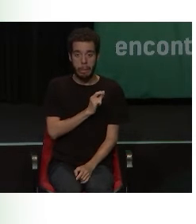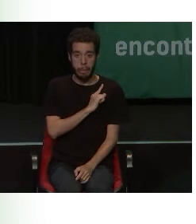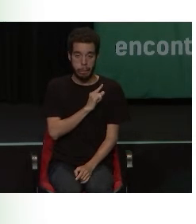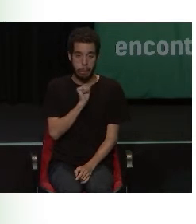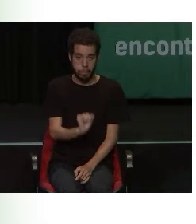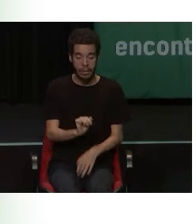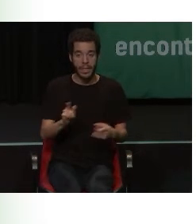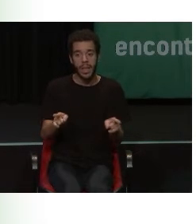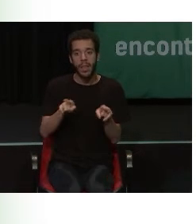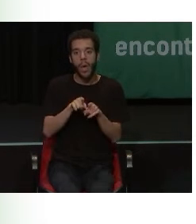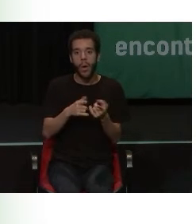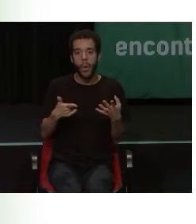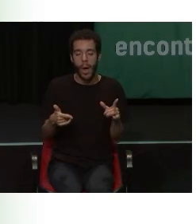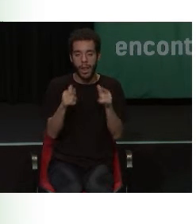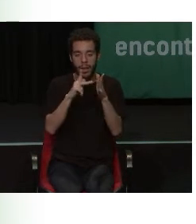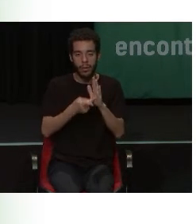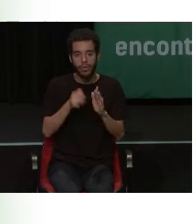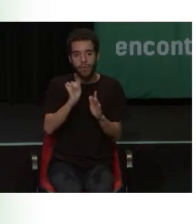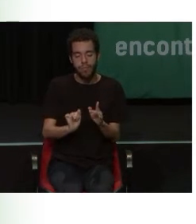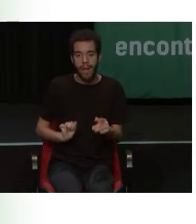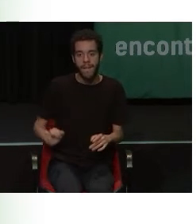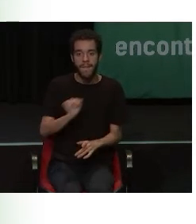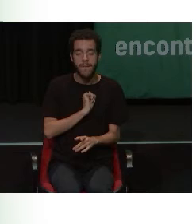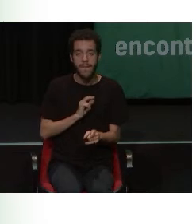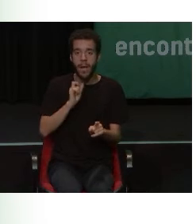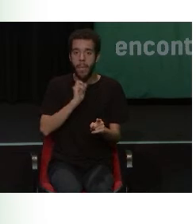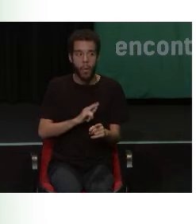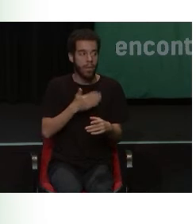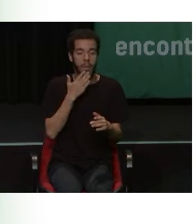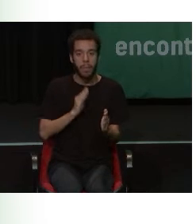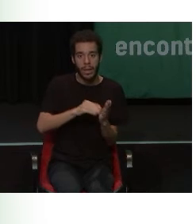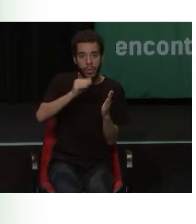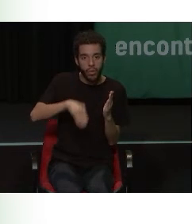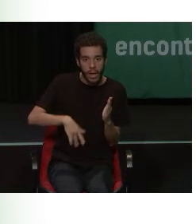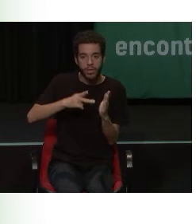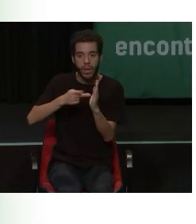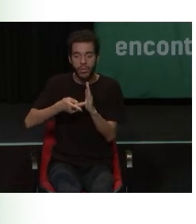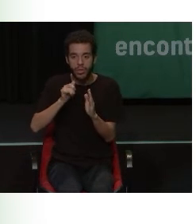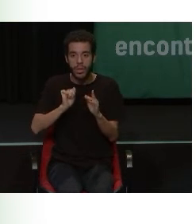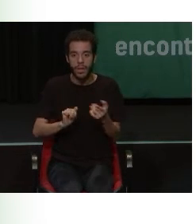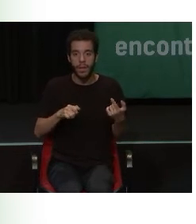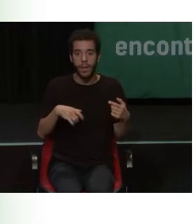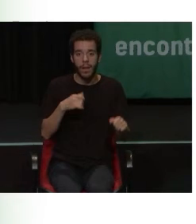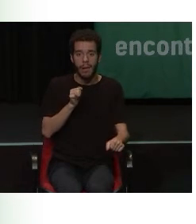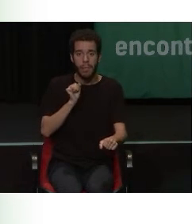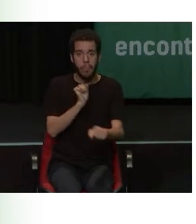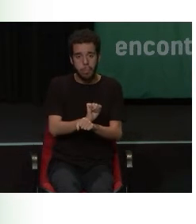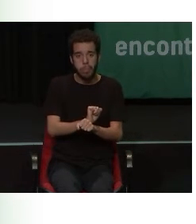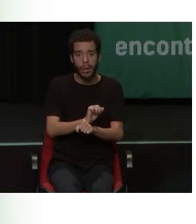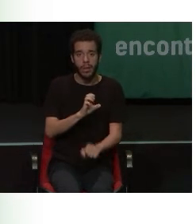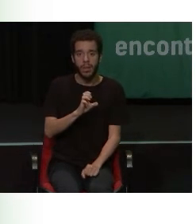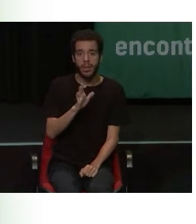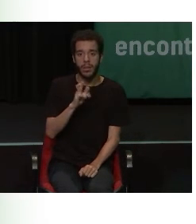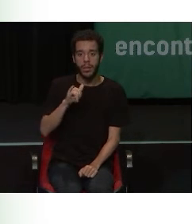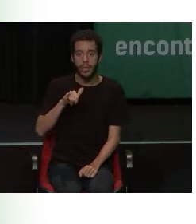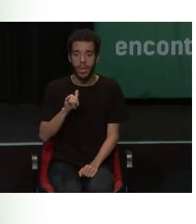nossa of the arquitetura depois citizen themselves, and garante, our até mediante architecture contratos com ensure tecnologias de by blockchain, signing que o cidadão contracts possa with ou